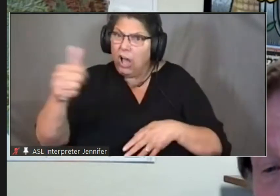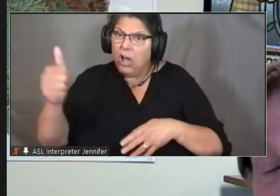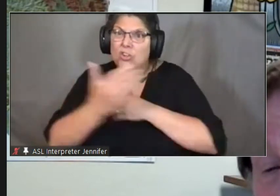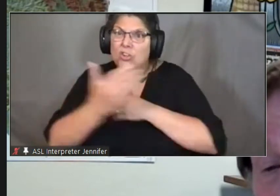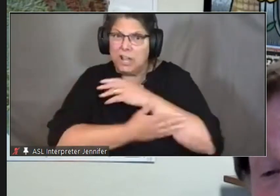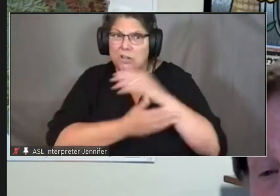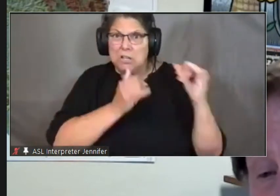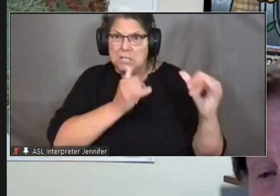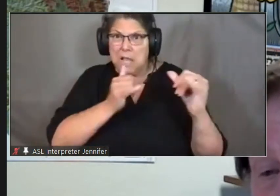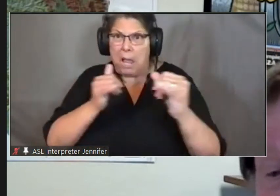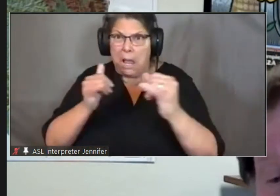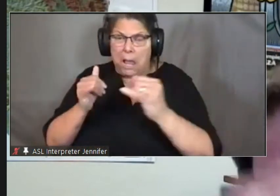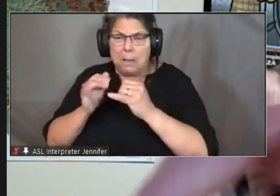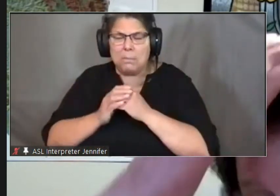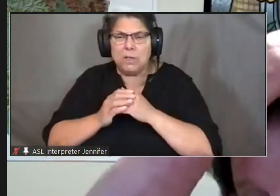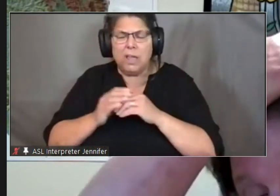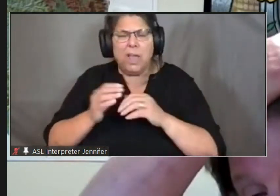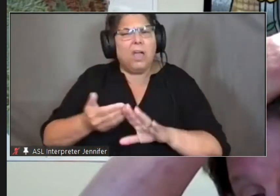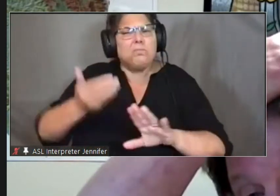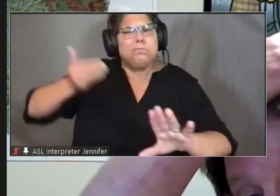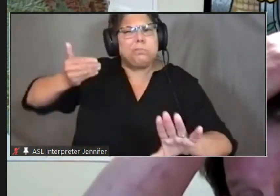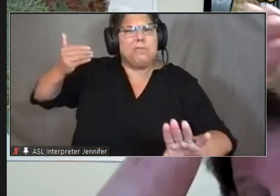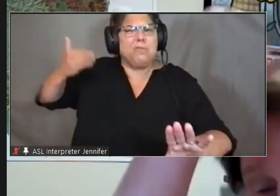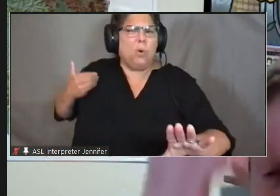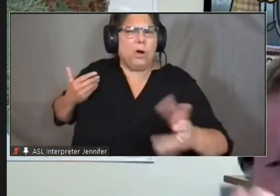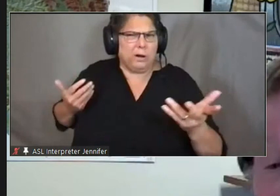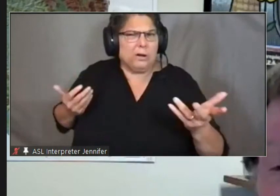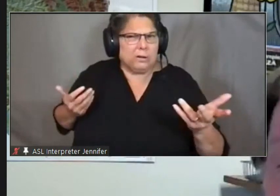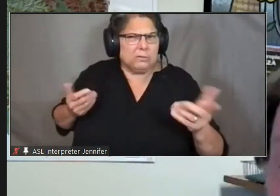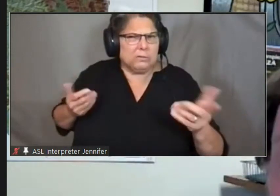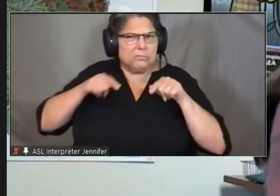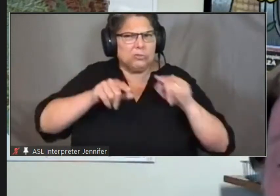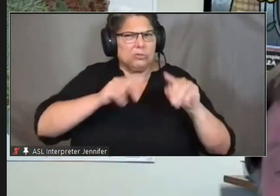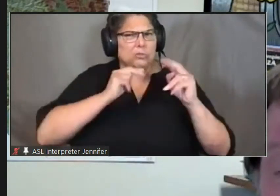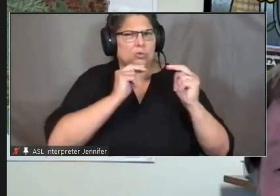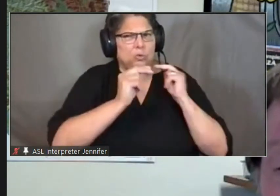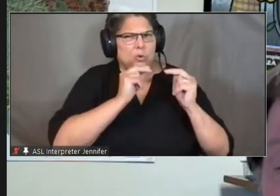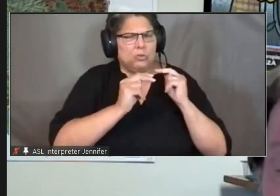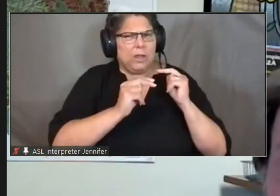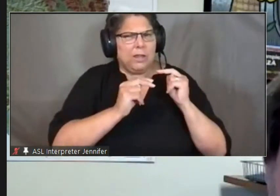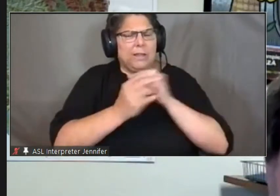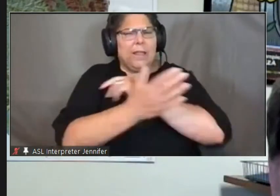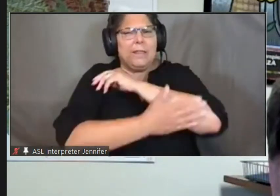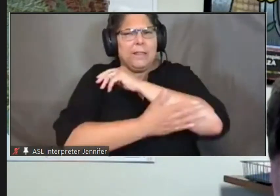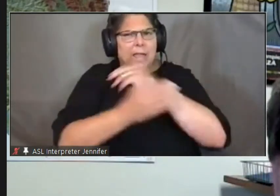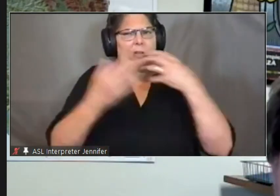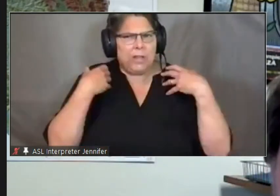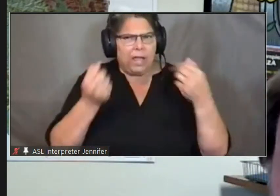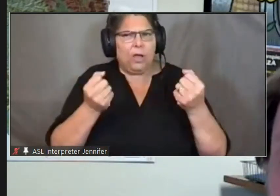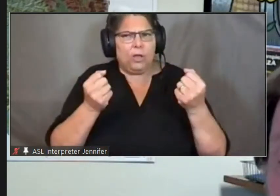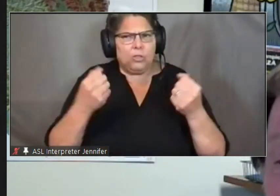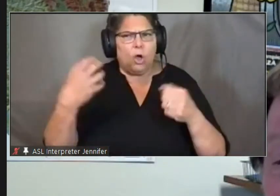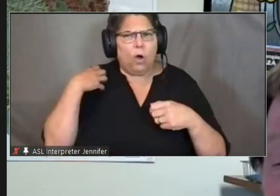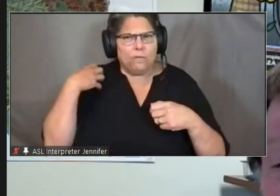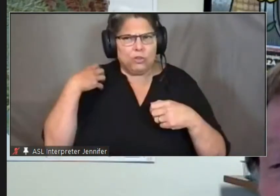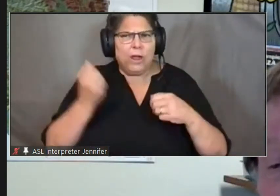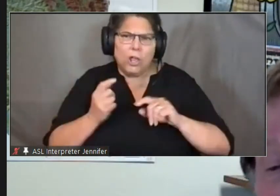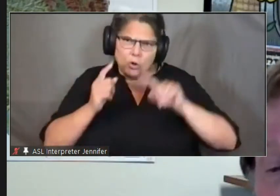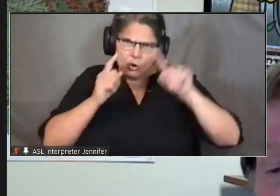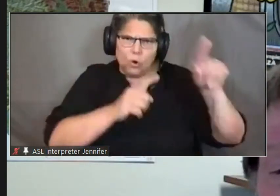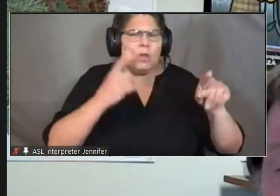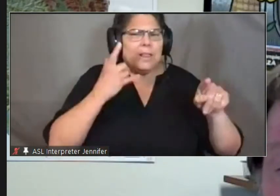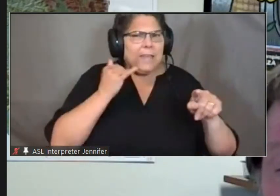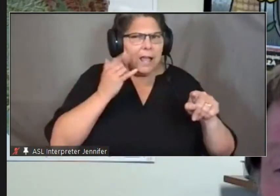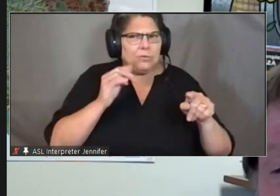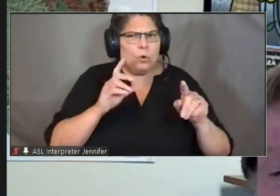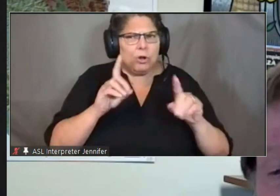And in the earlier days, during that adjudication period, the county health officers often went to the California Department of